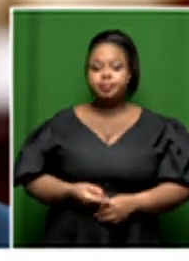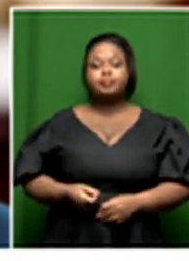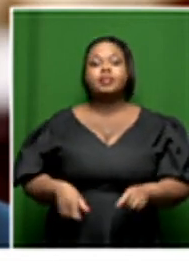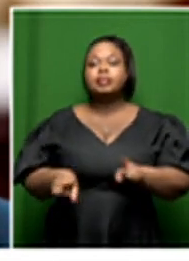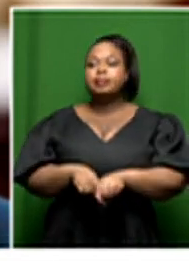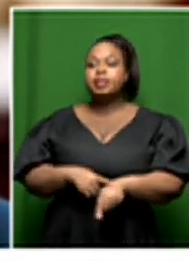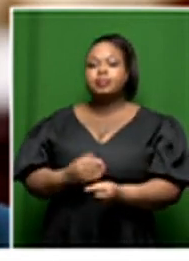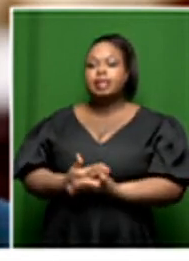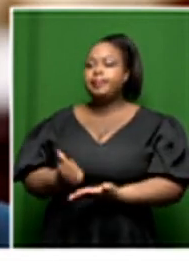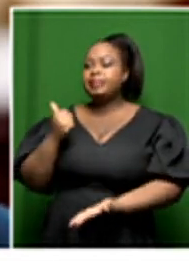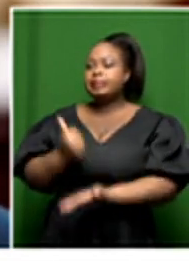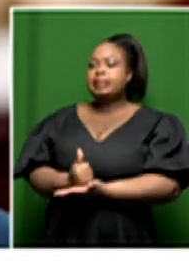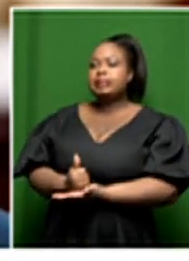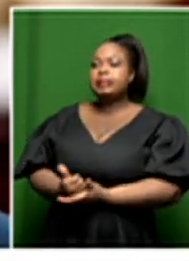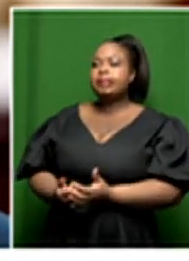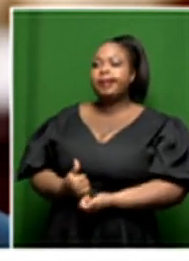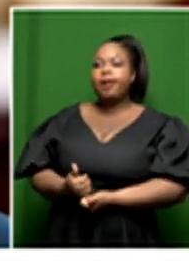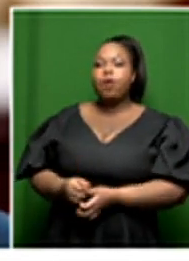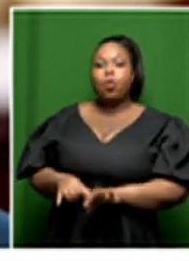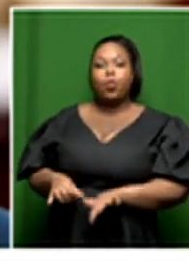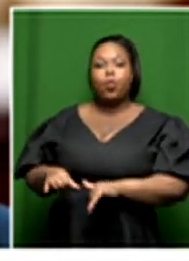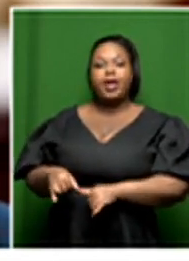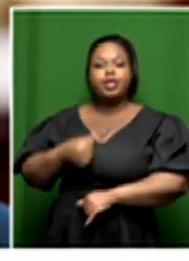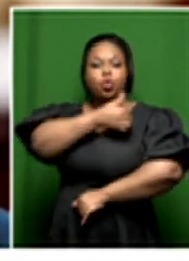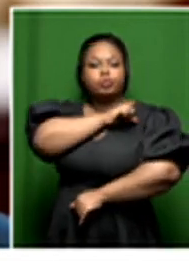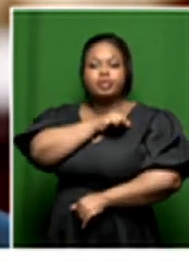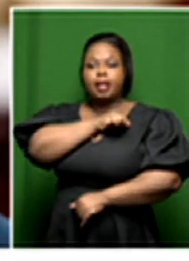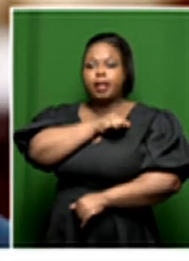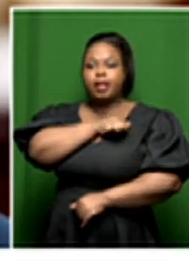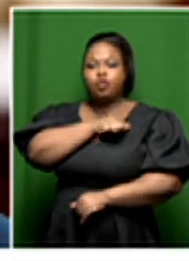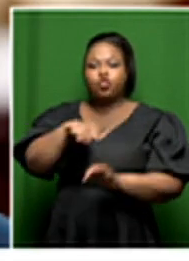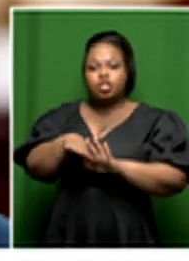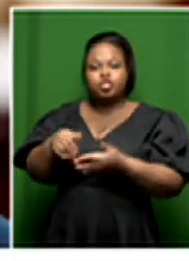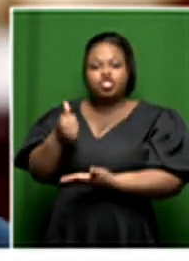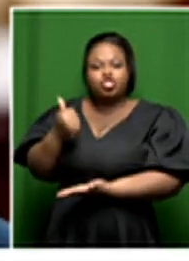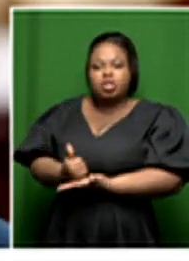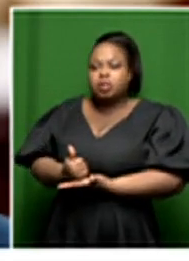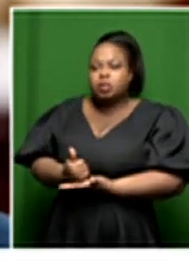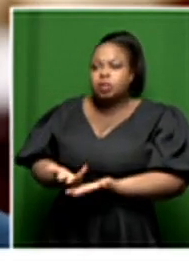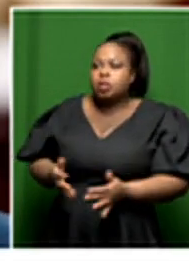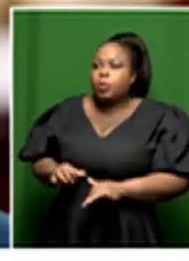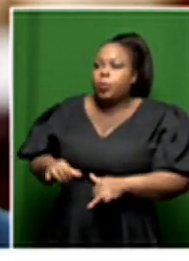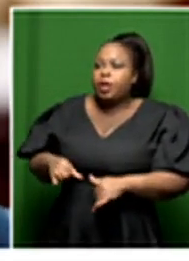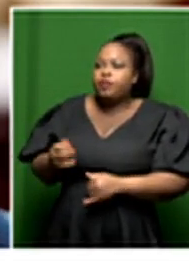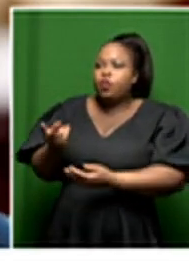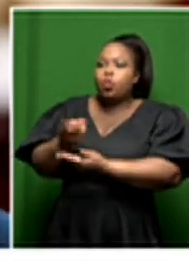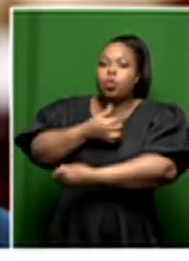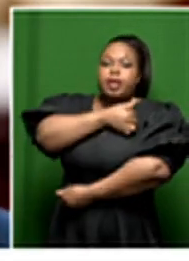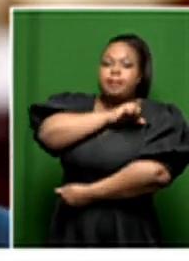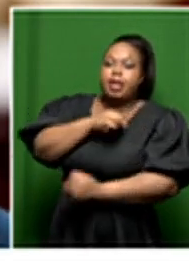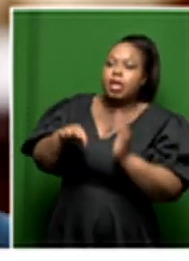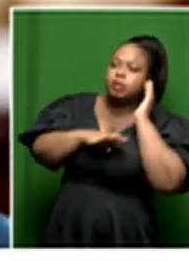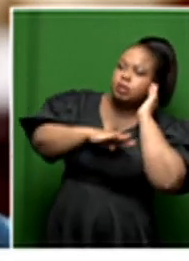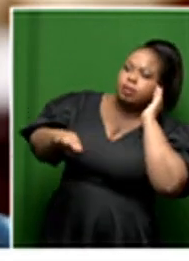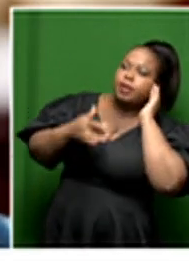while sitting in chairs in hospitals because their beds are completely oversubscribed. The bottom line, and this is the